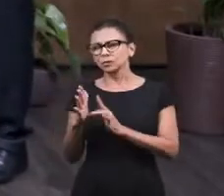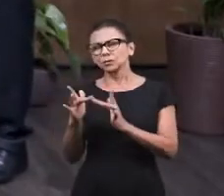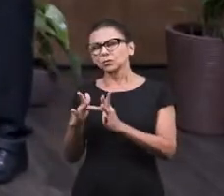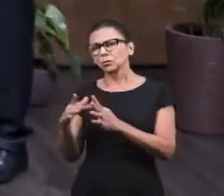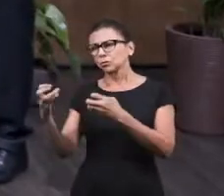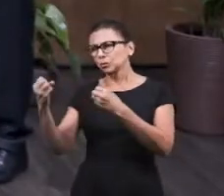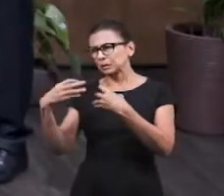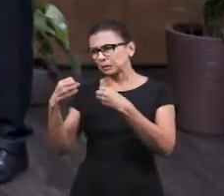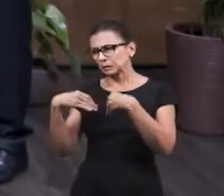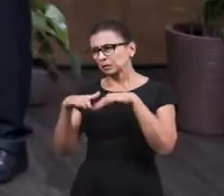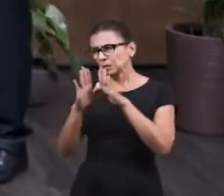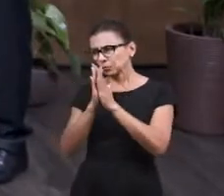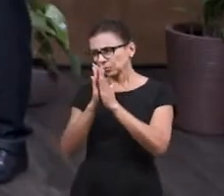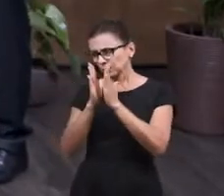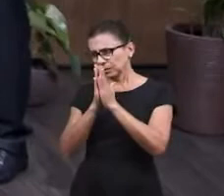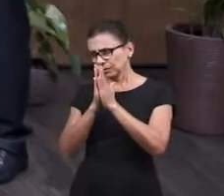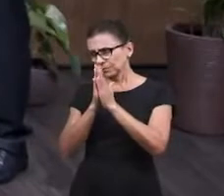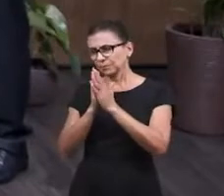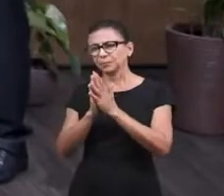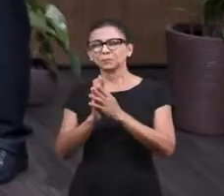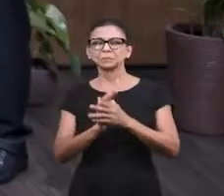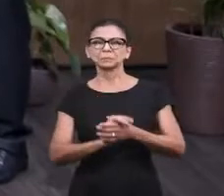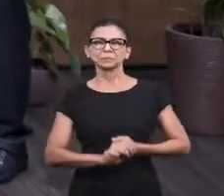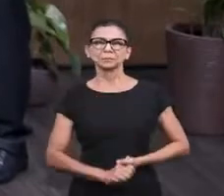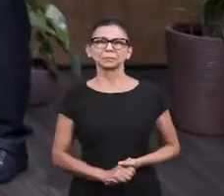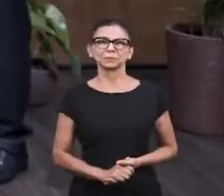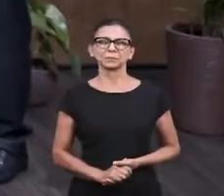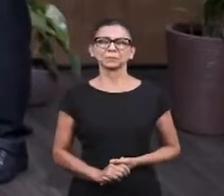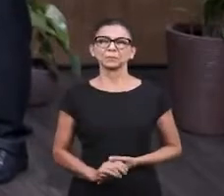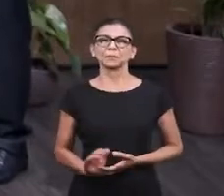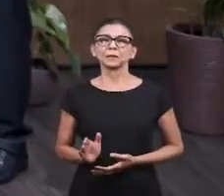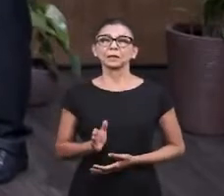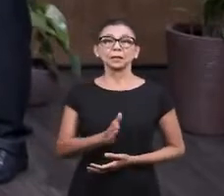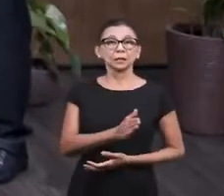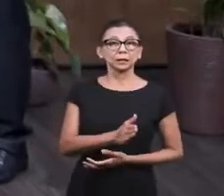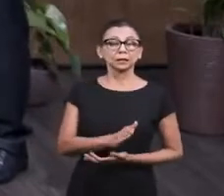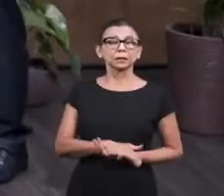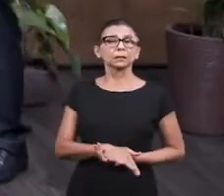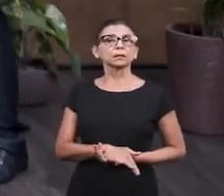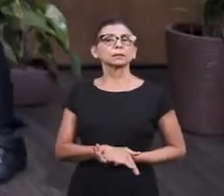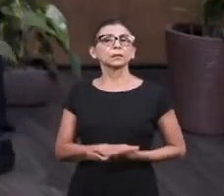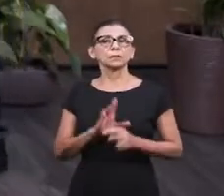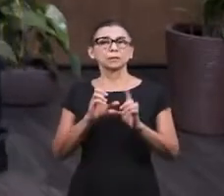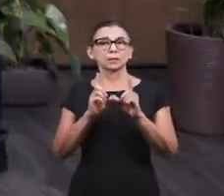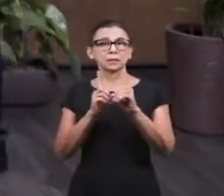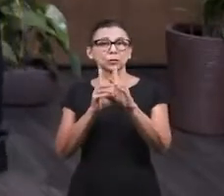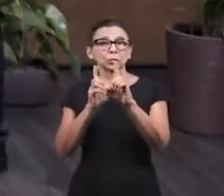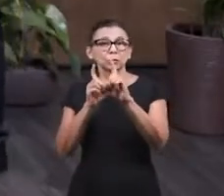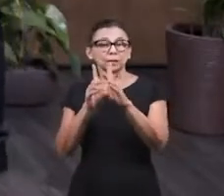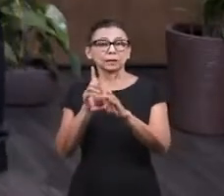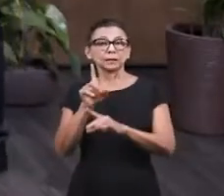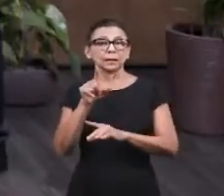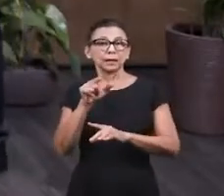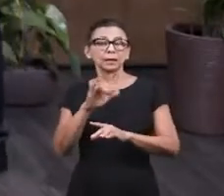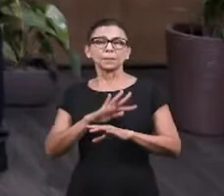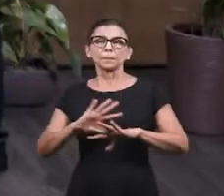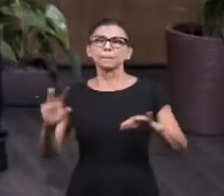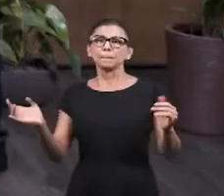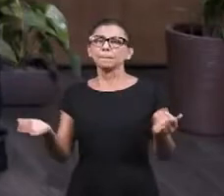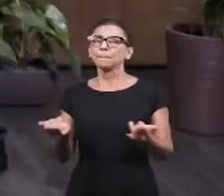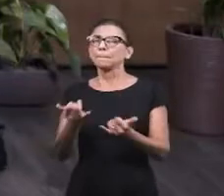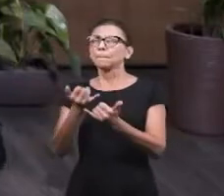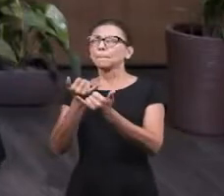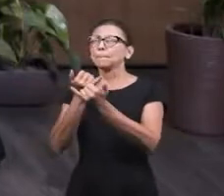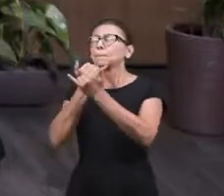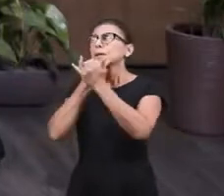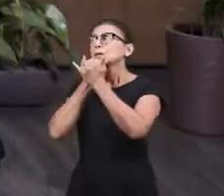asked Jesus, teach us to pray. And here in this teaching, here in the doctrine of the prayer, it says, and forgive us our